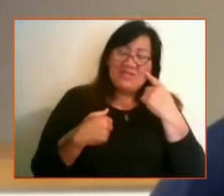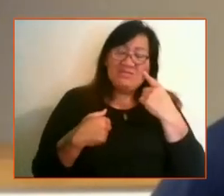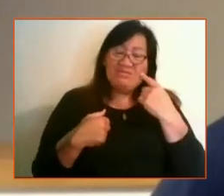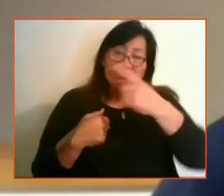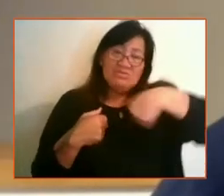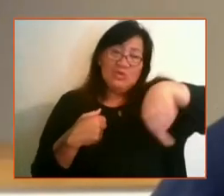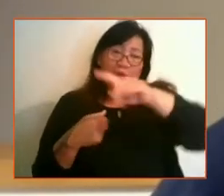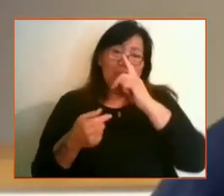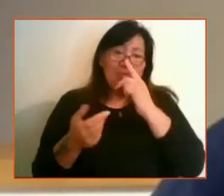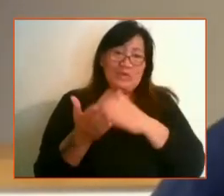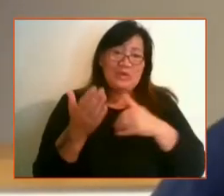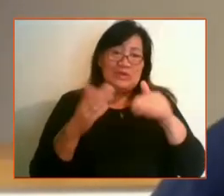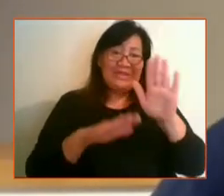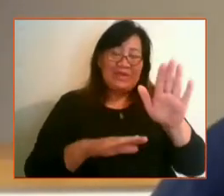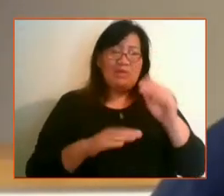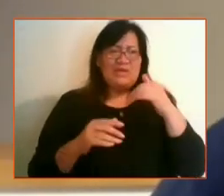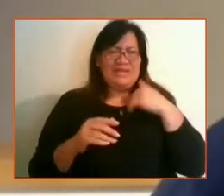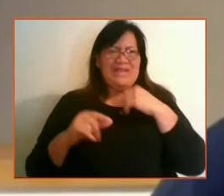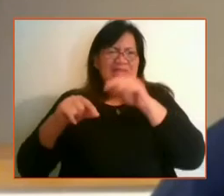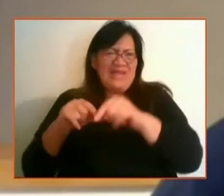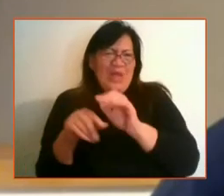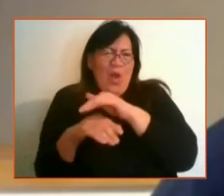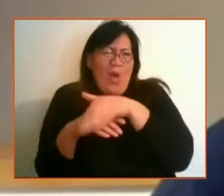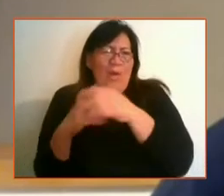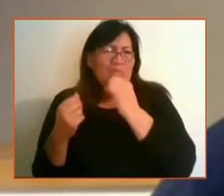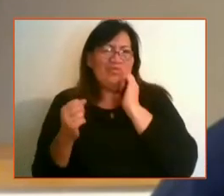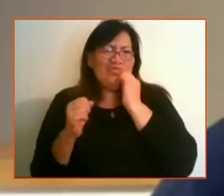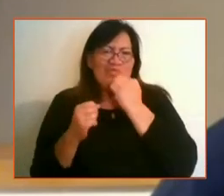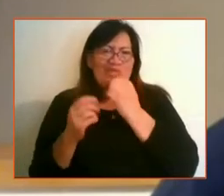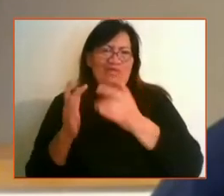that vibrancy, that